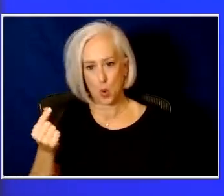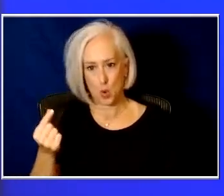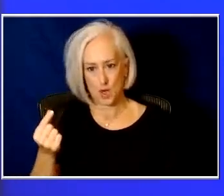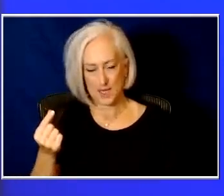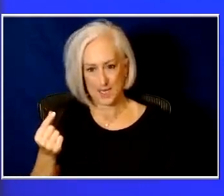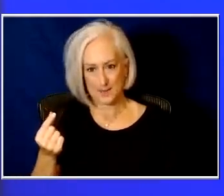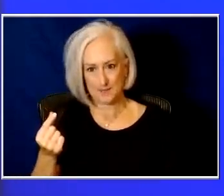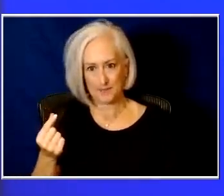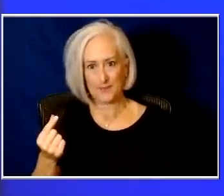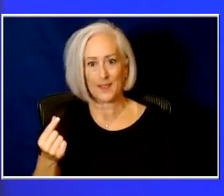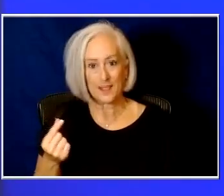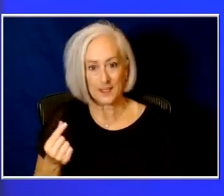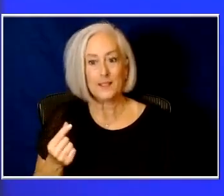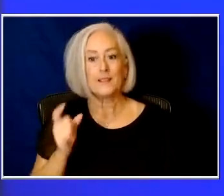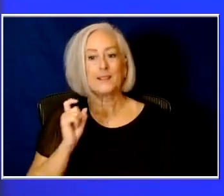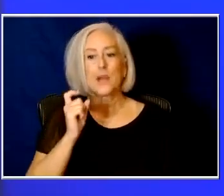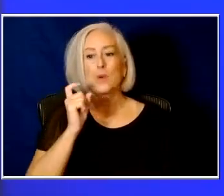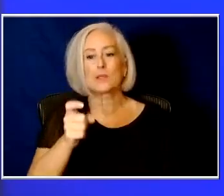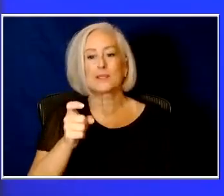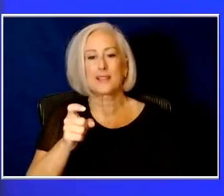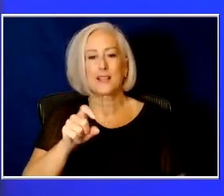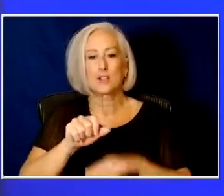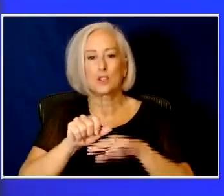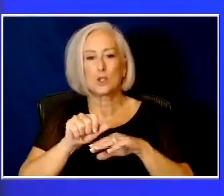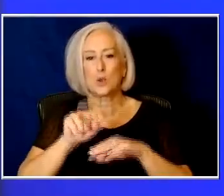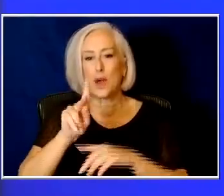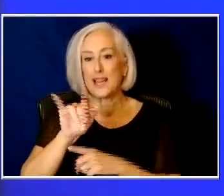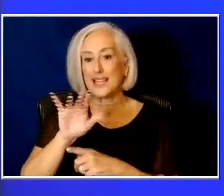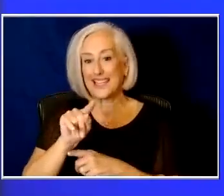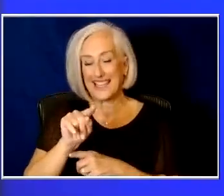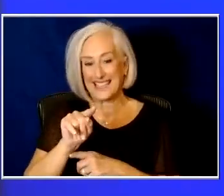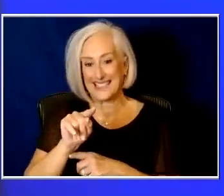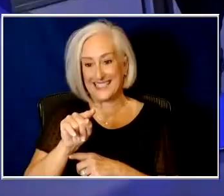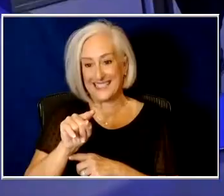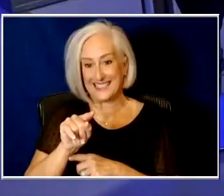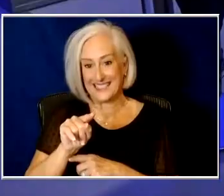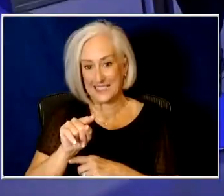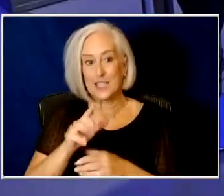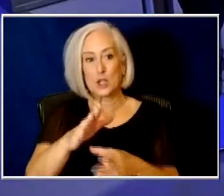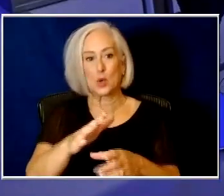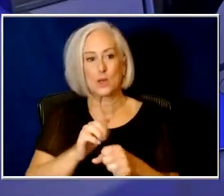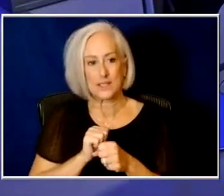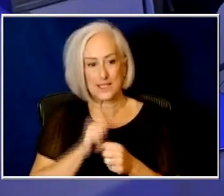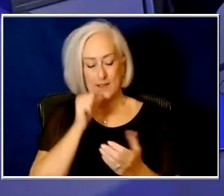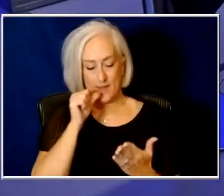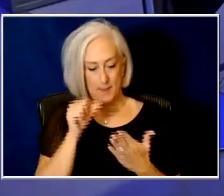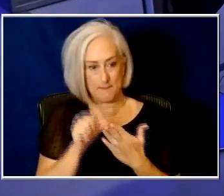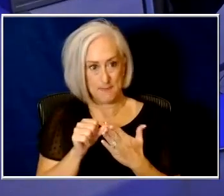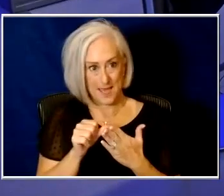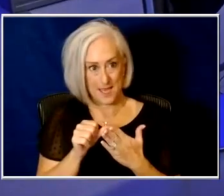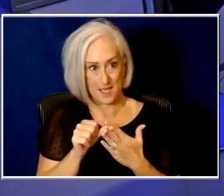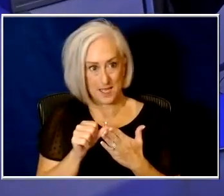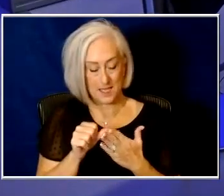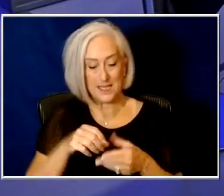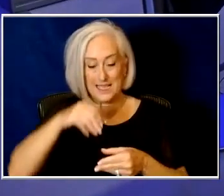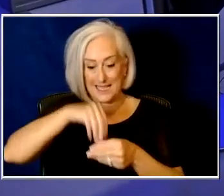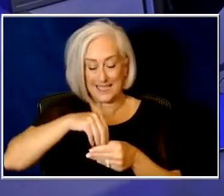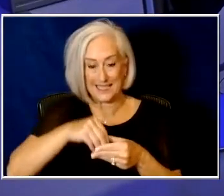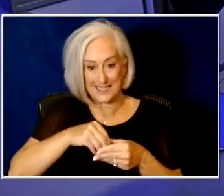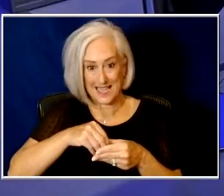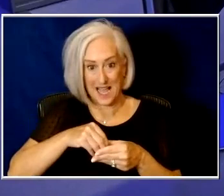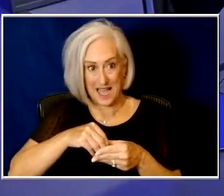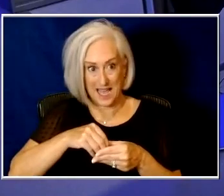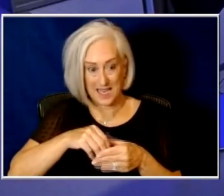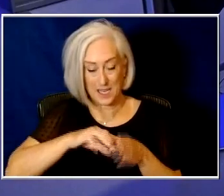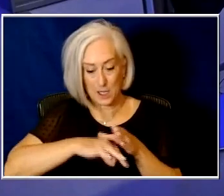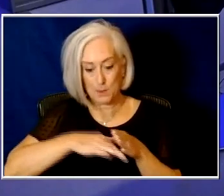name on it, but they'll send you a kit like this. Okay. It comes in the mail. Inside of it are some swabs, and there's a prepaid,